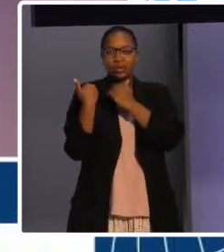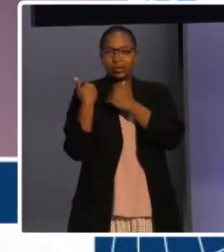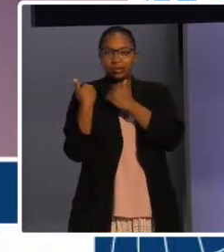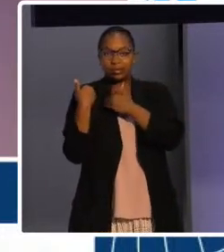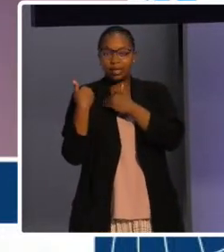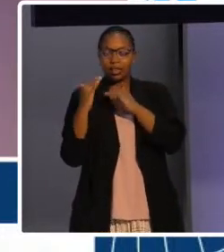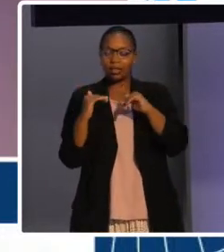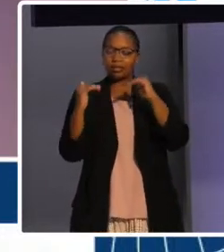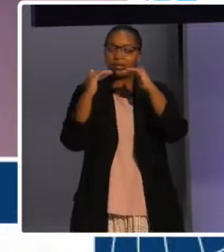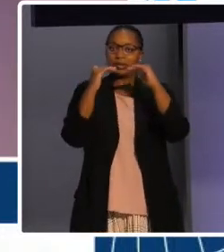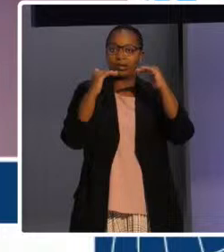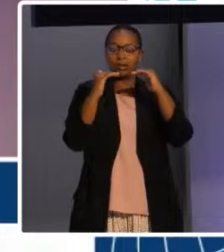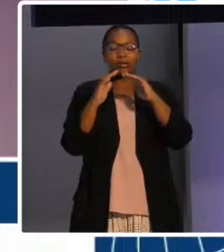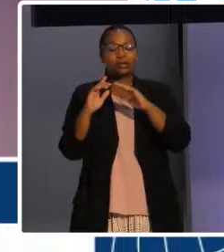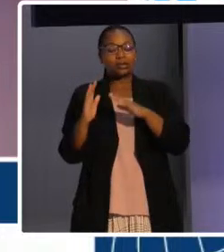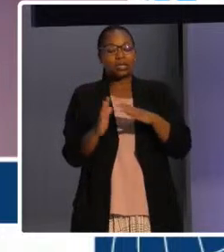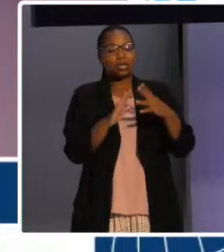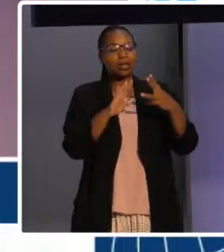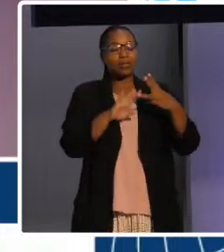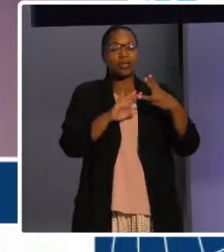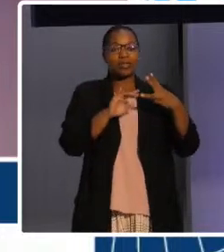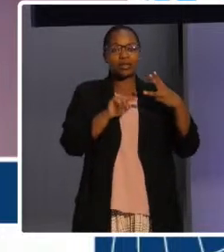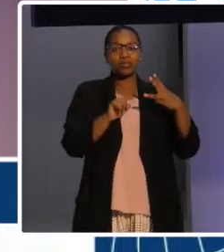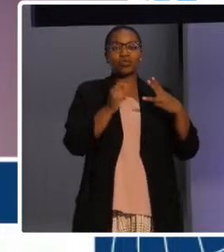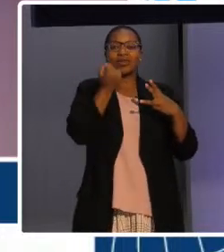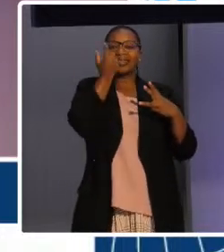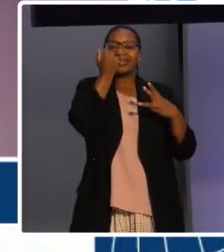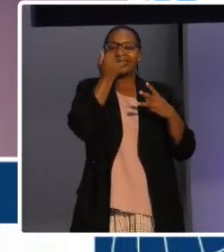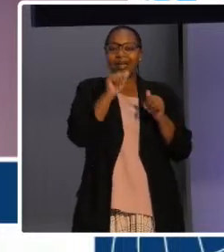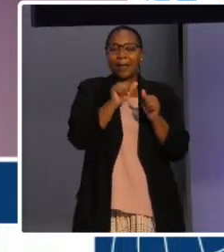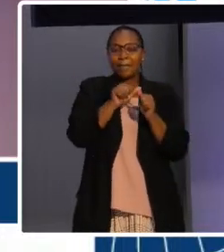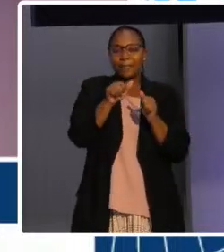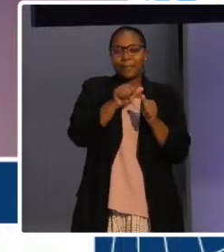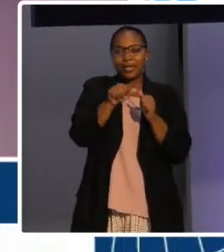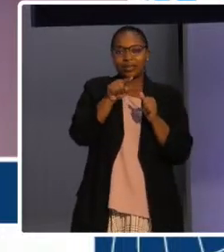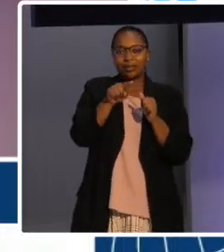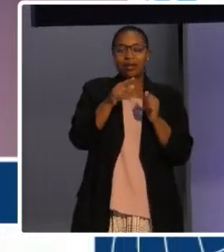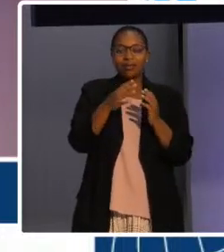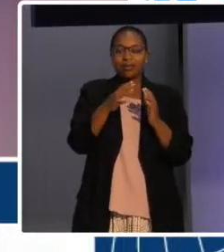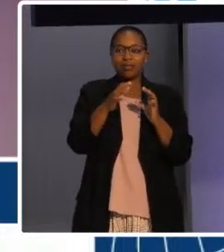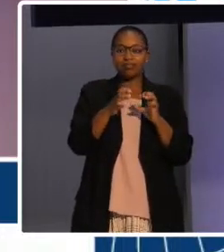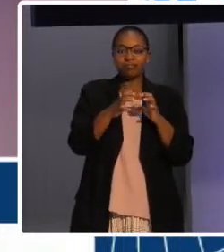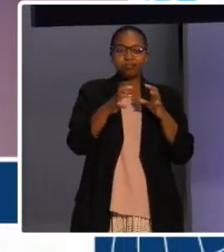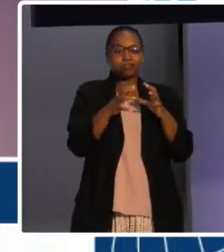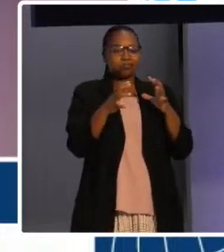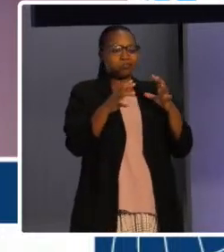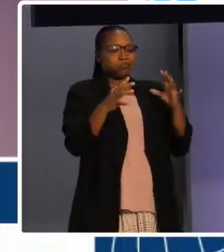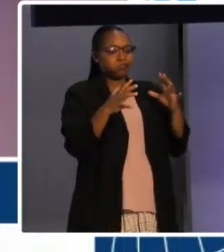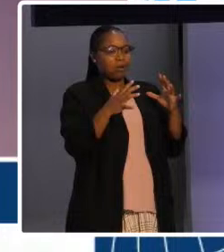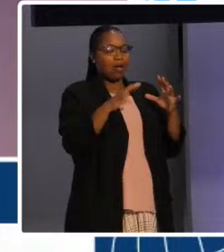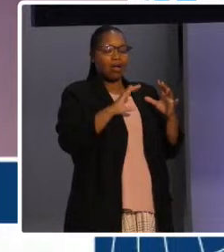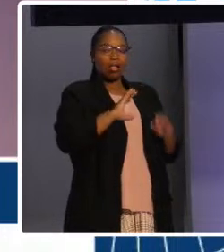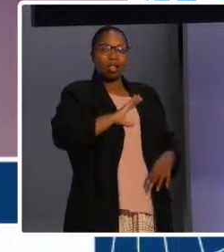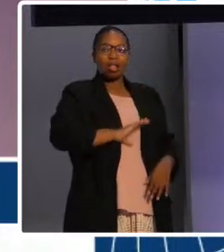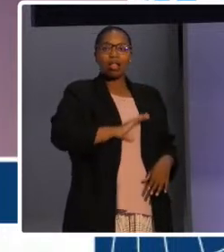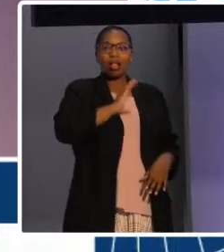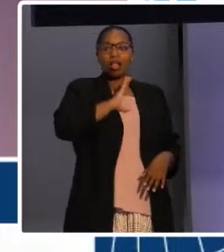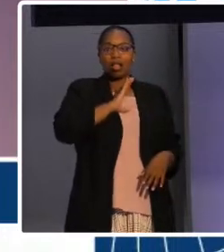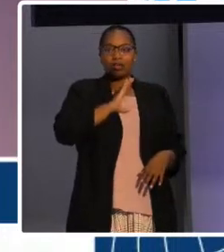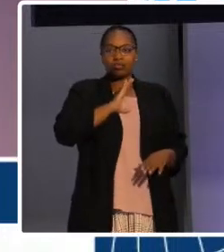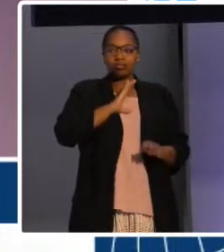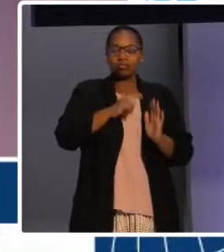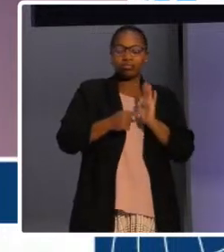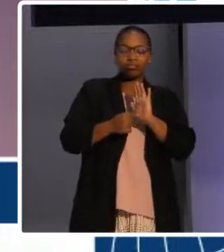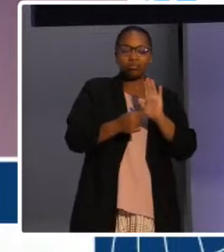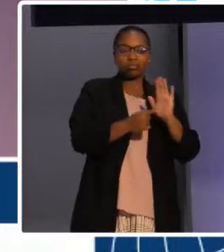better understand the erosion of confidence reflected in declining participation